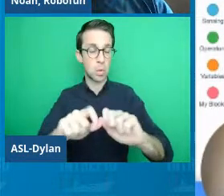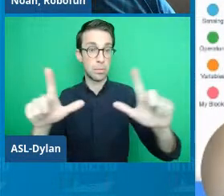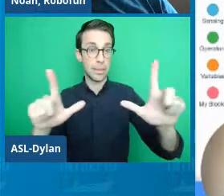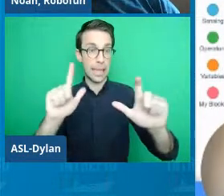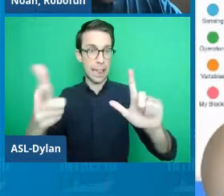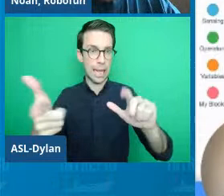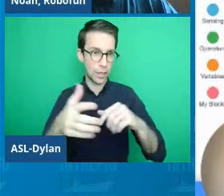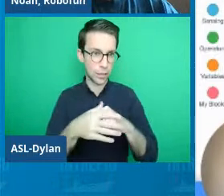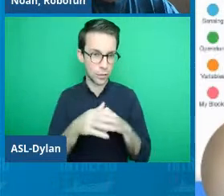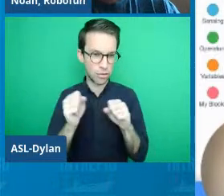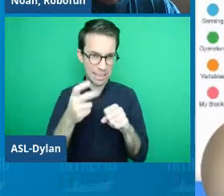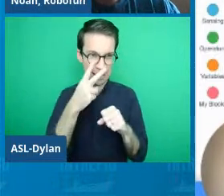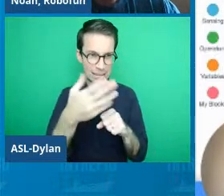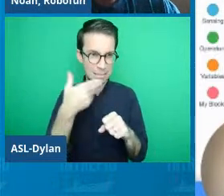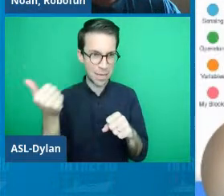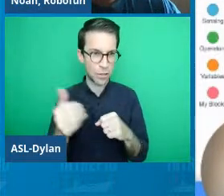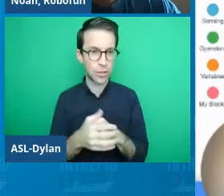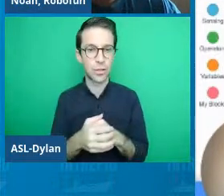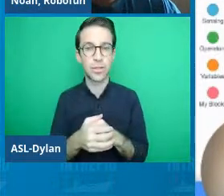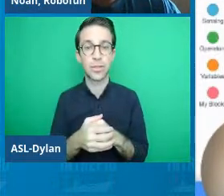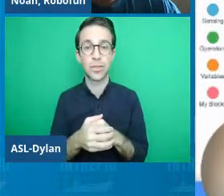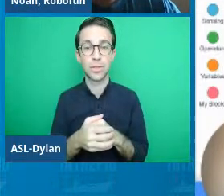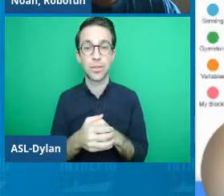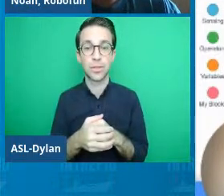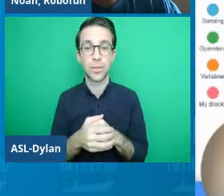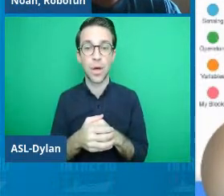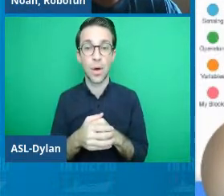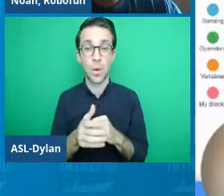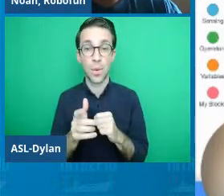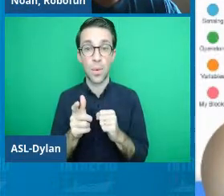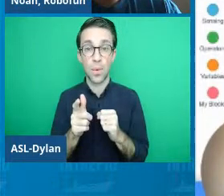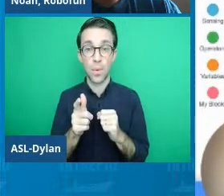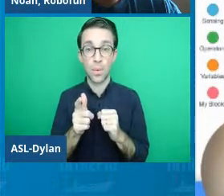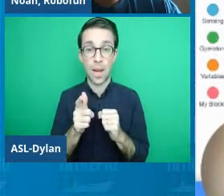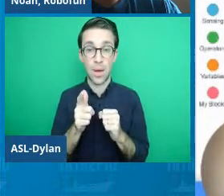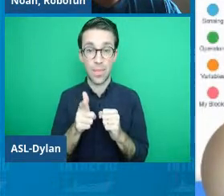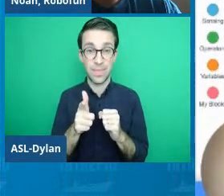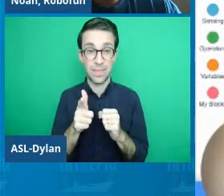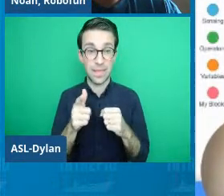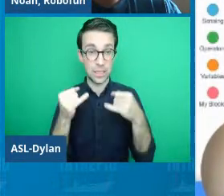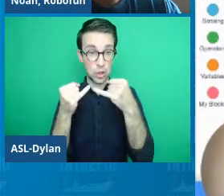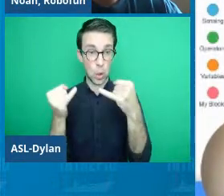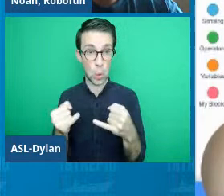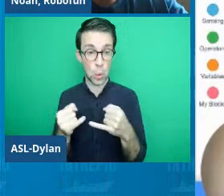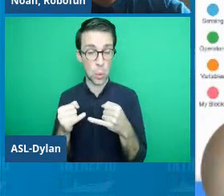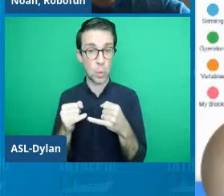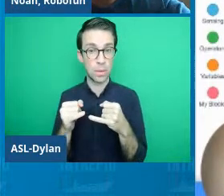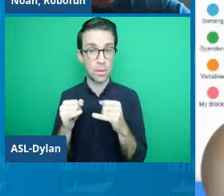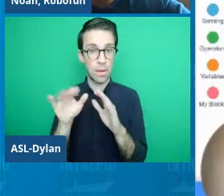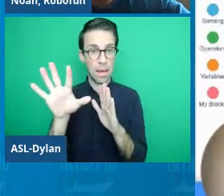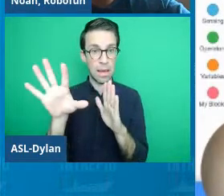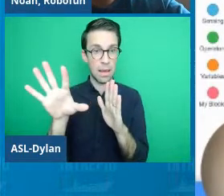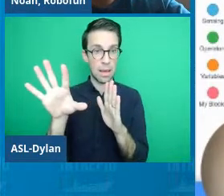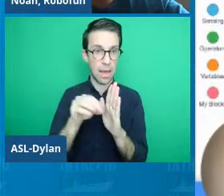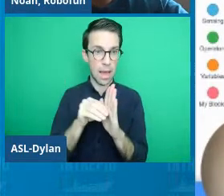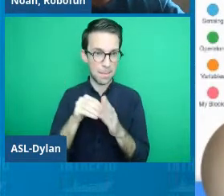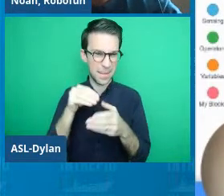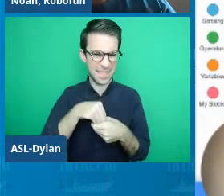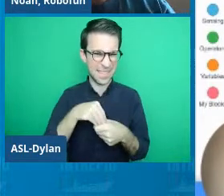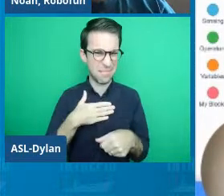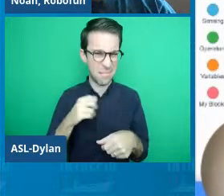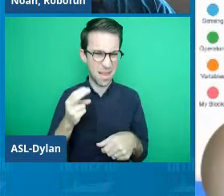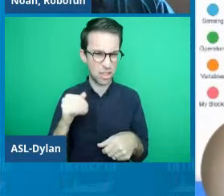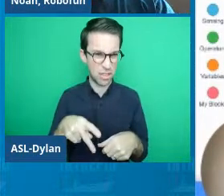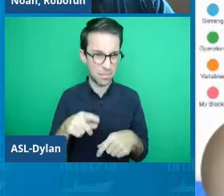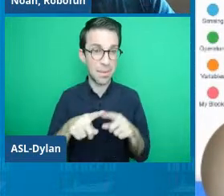better. Now I'm going to take this code. I'm going to copy it into my ship, but I'm going to switch